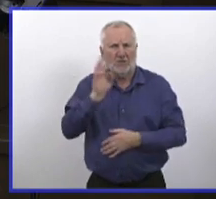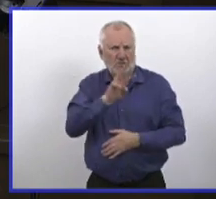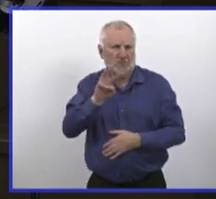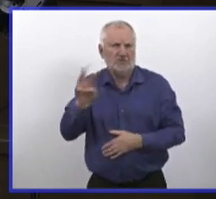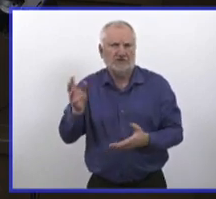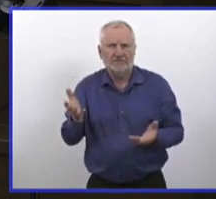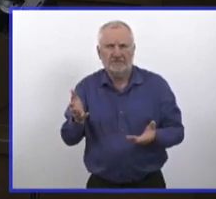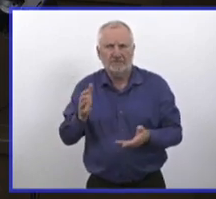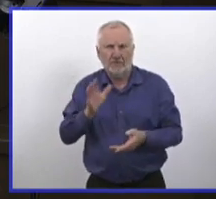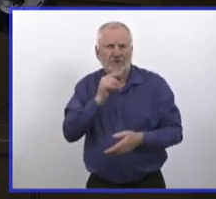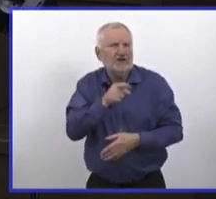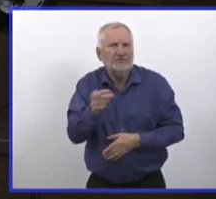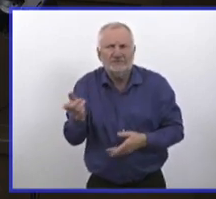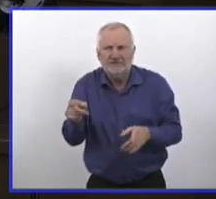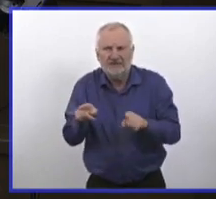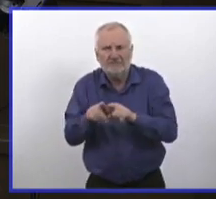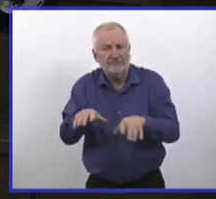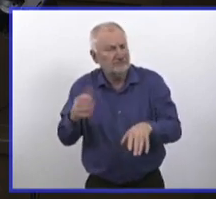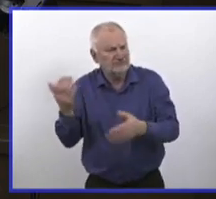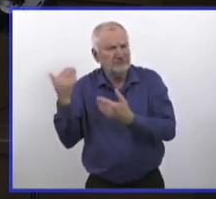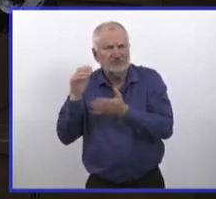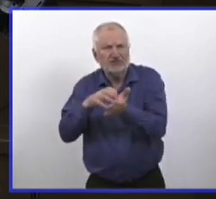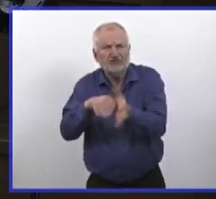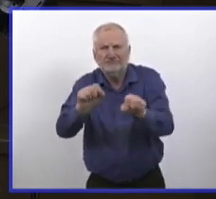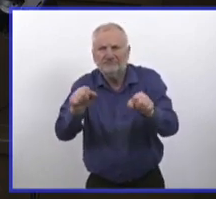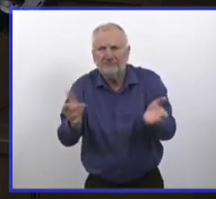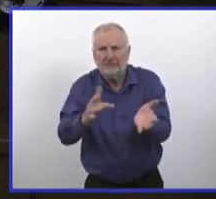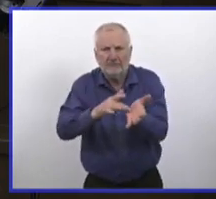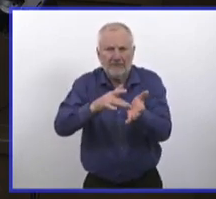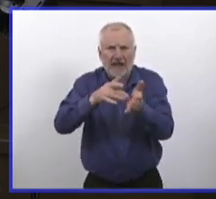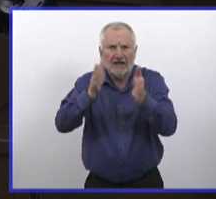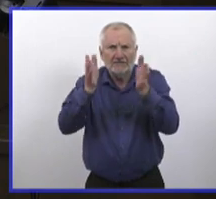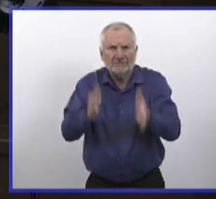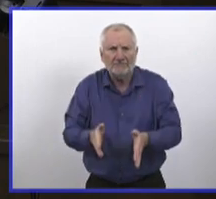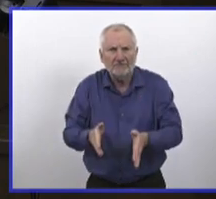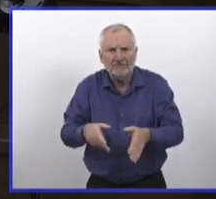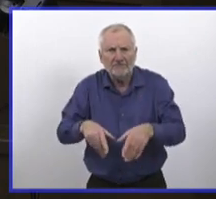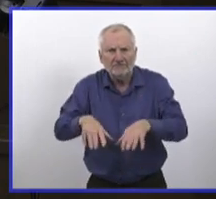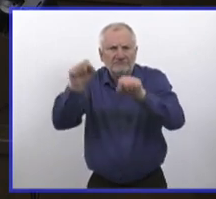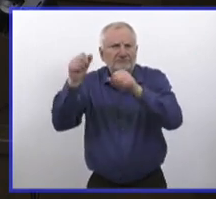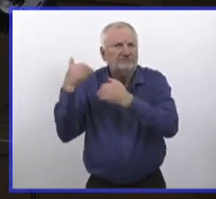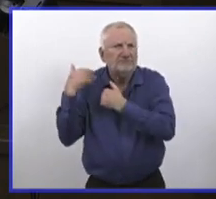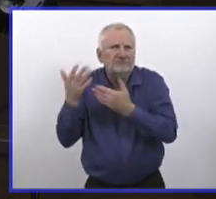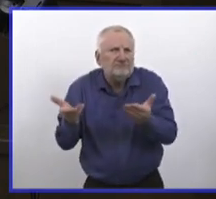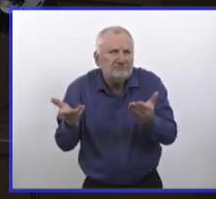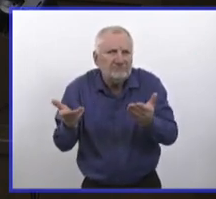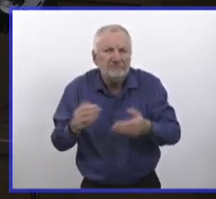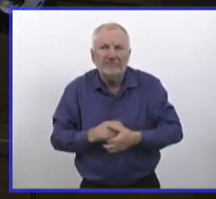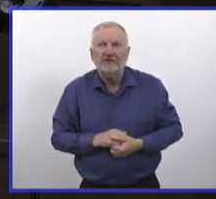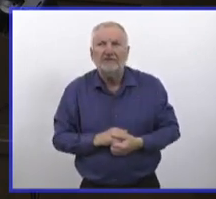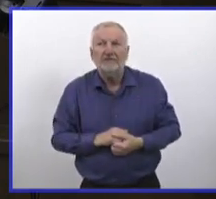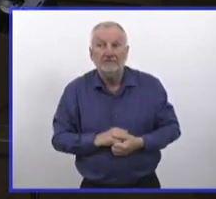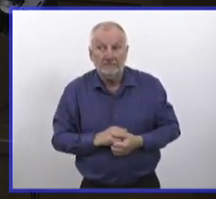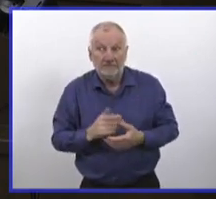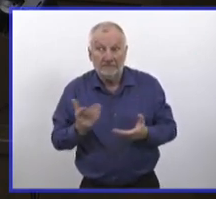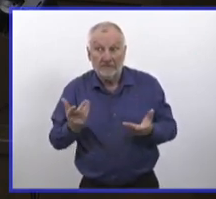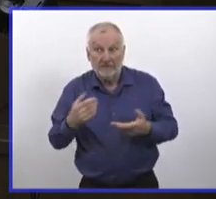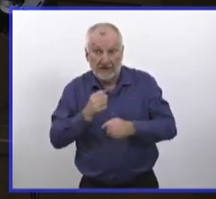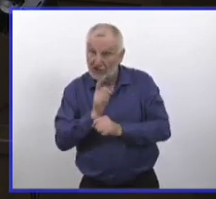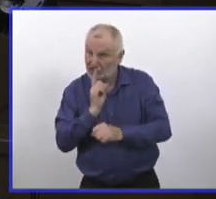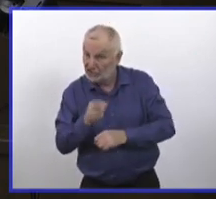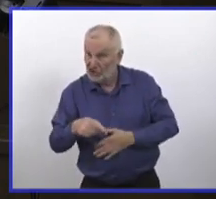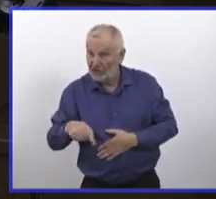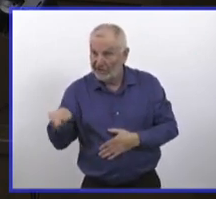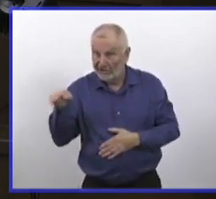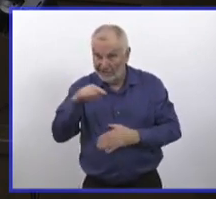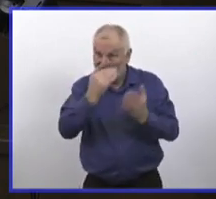lists? And did the province consider doing this itself, so to make sure that we're getting everybody who has these conditions?